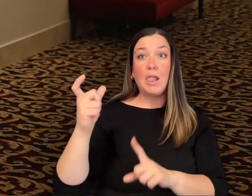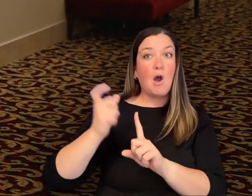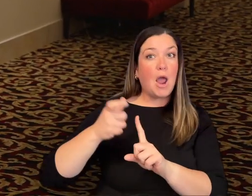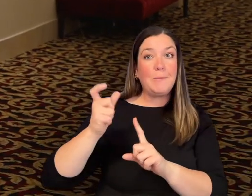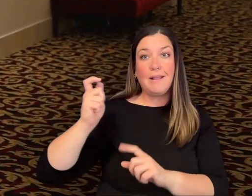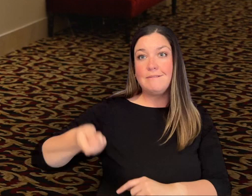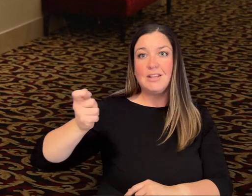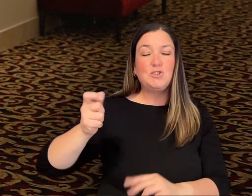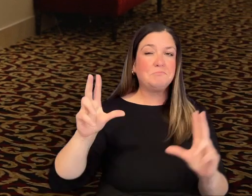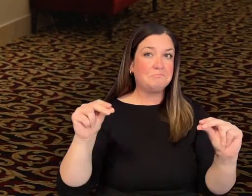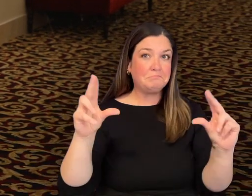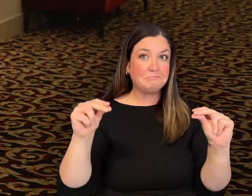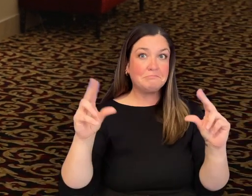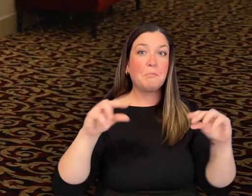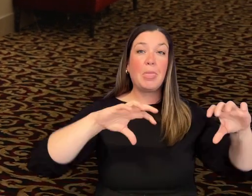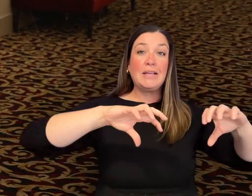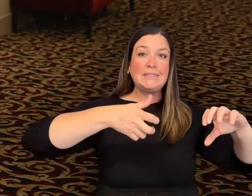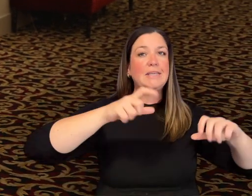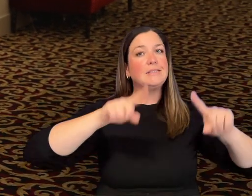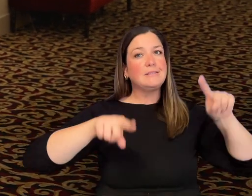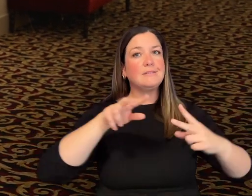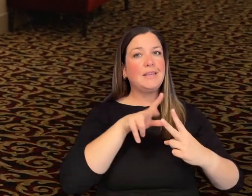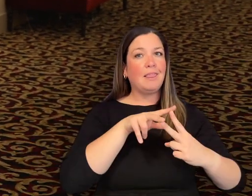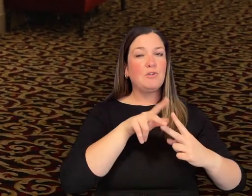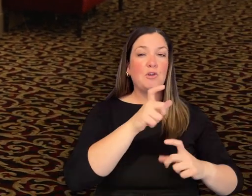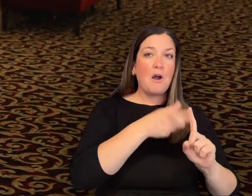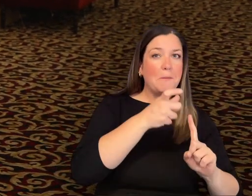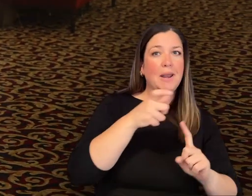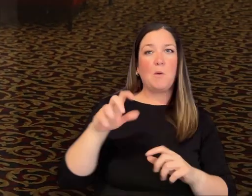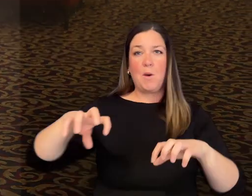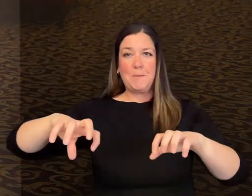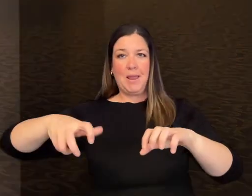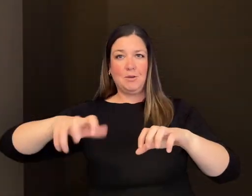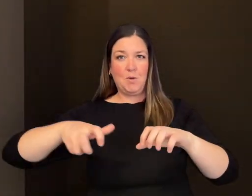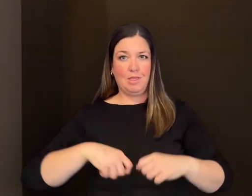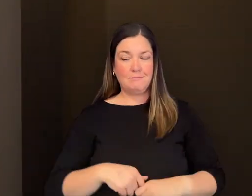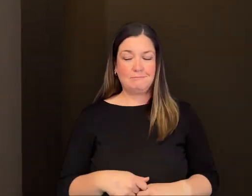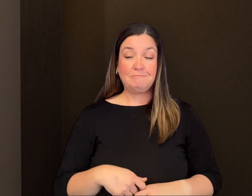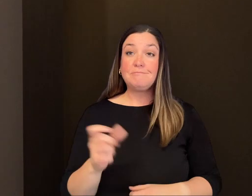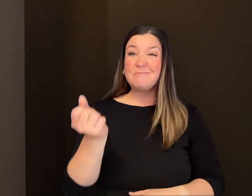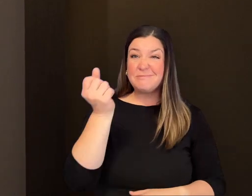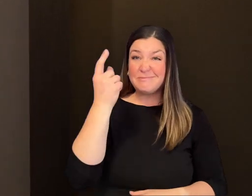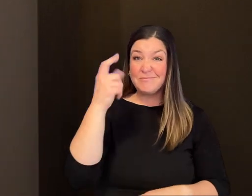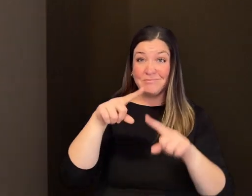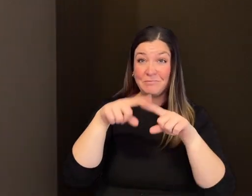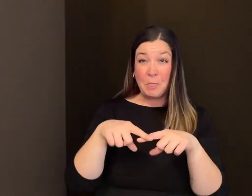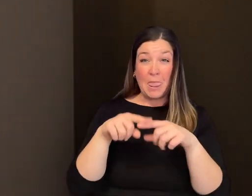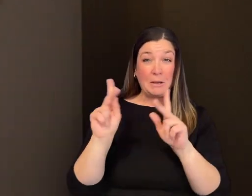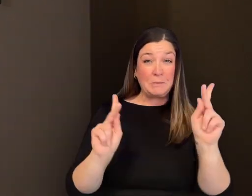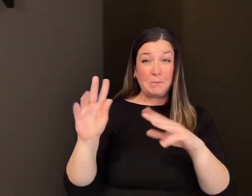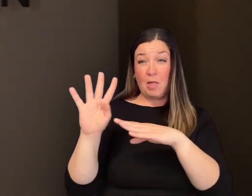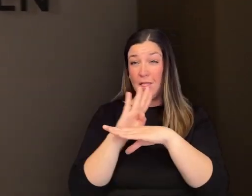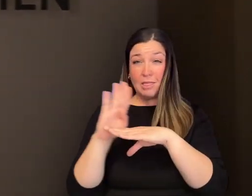flushing toilets. However, washing sinks are a mixture of automatic and manual. Please note that depending on